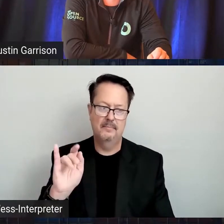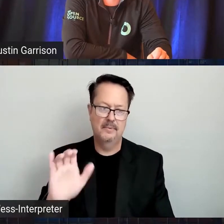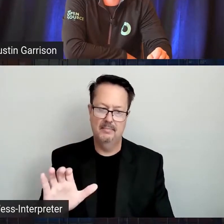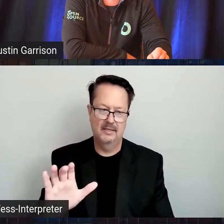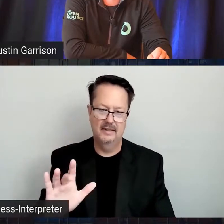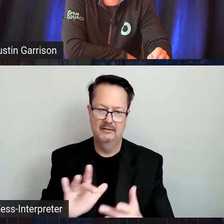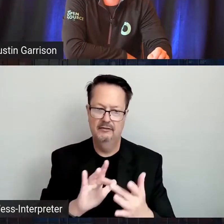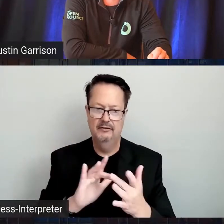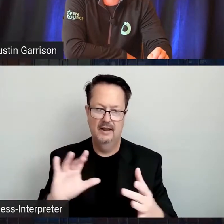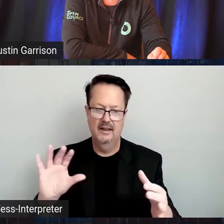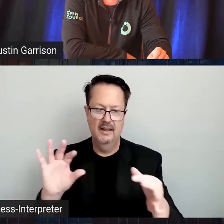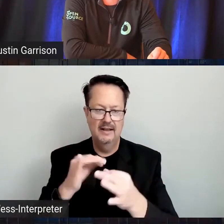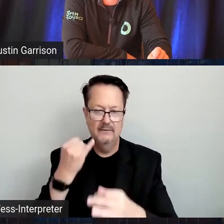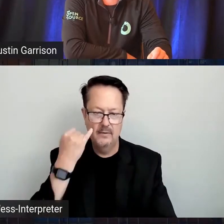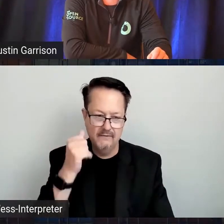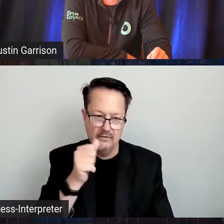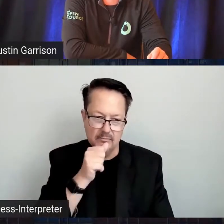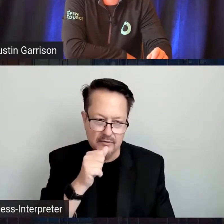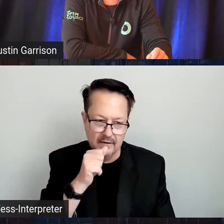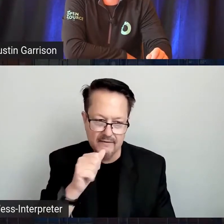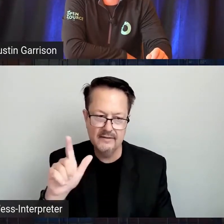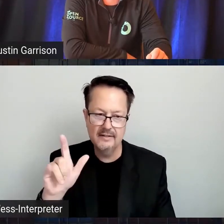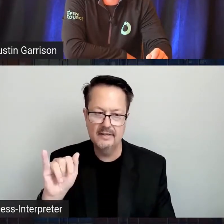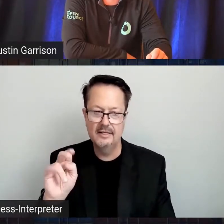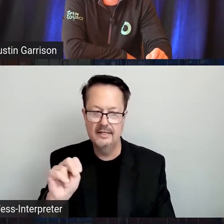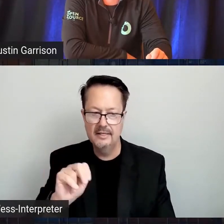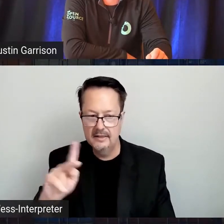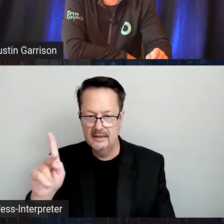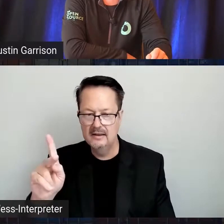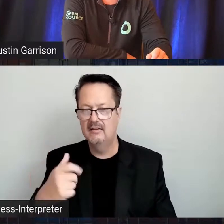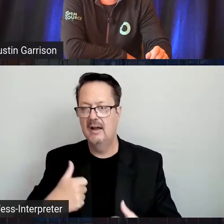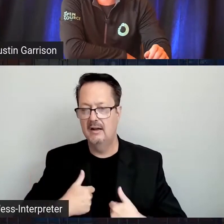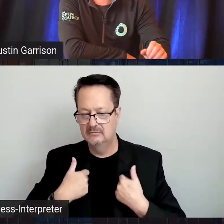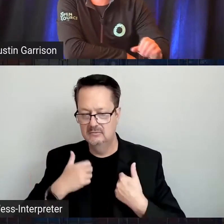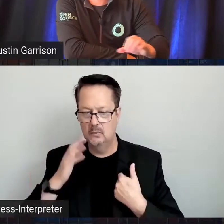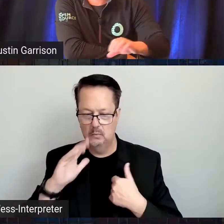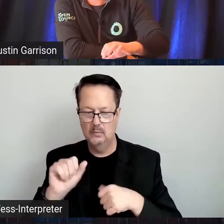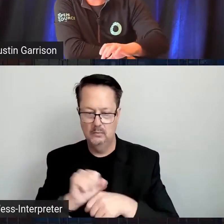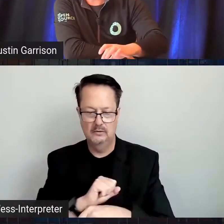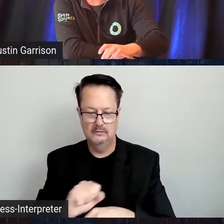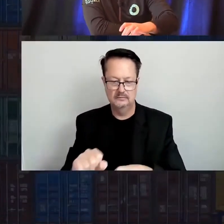any private link to AWS, this should also work.